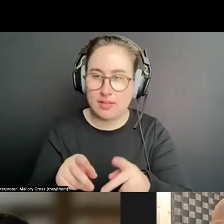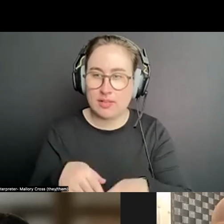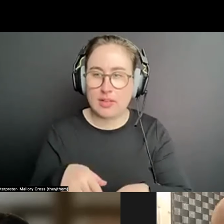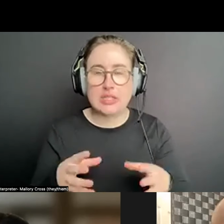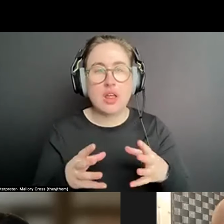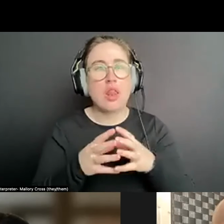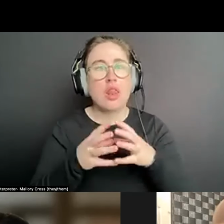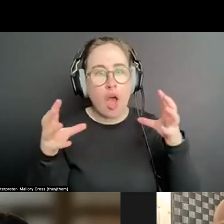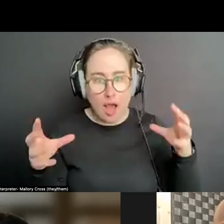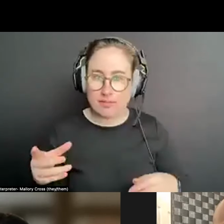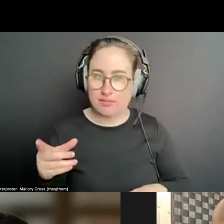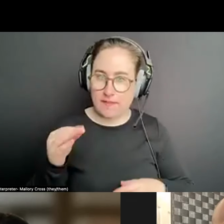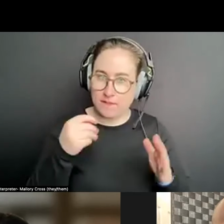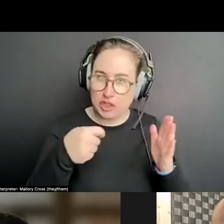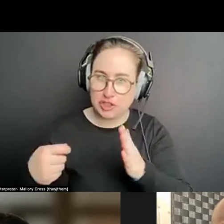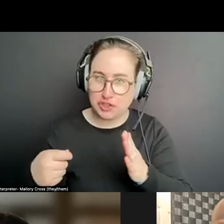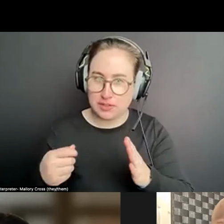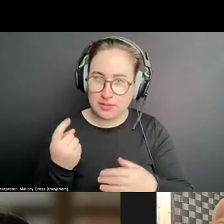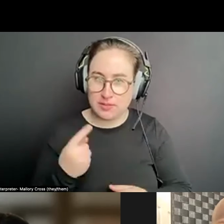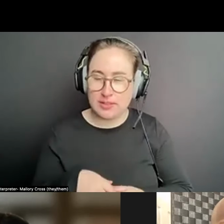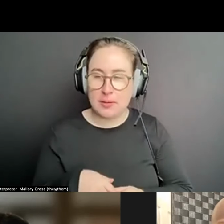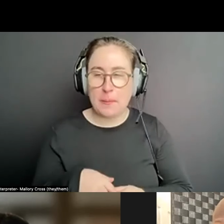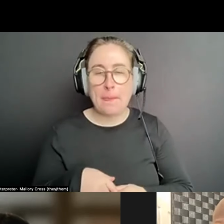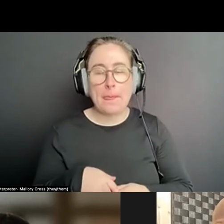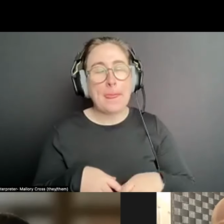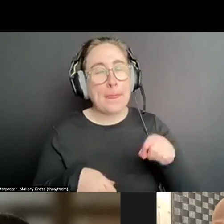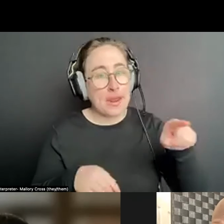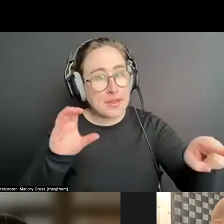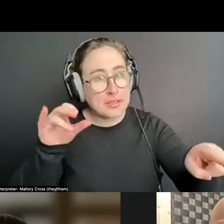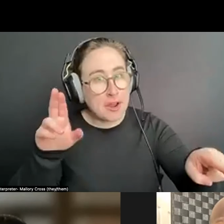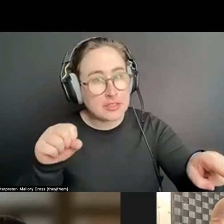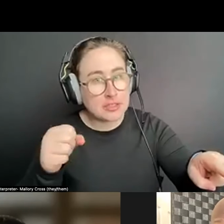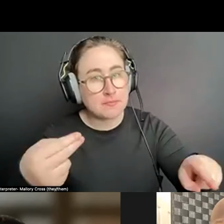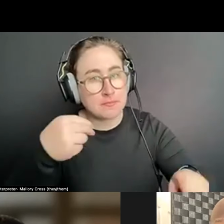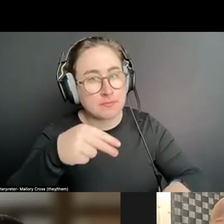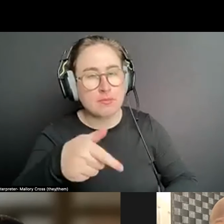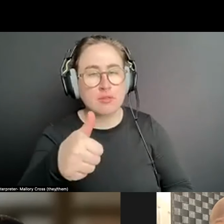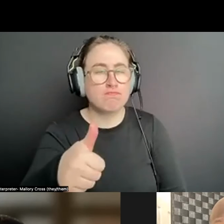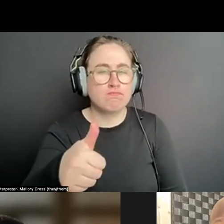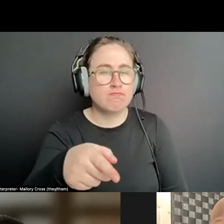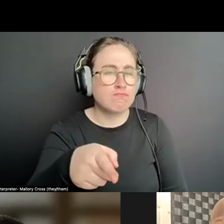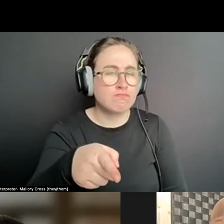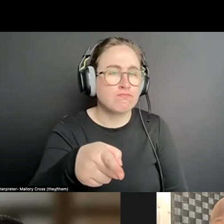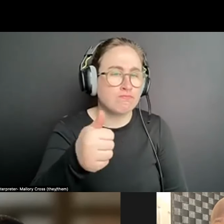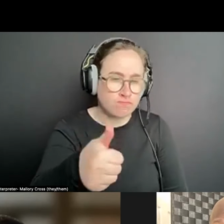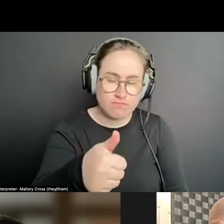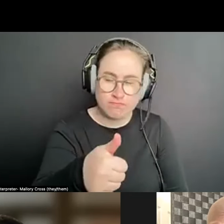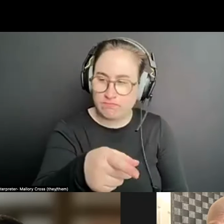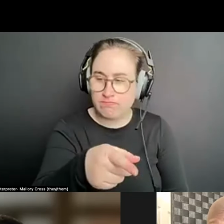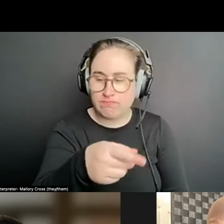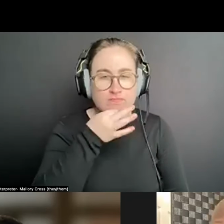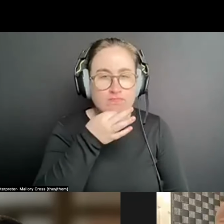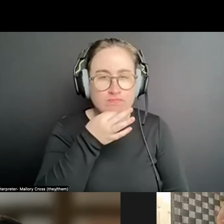of footage. And so Cyrus is good. He is very good